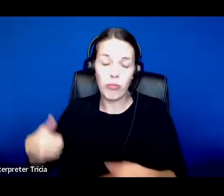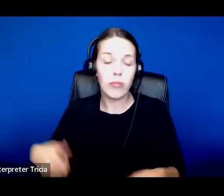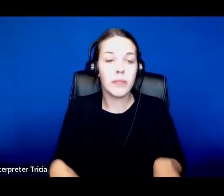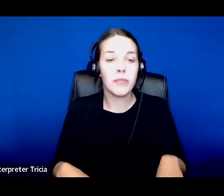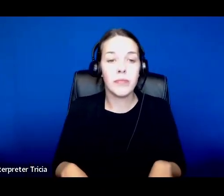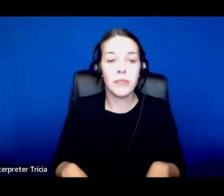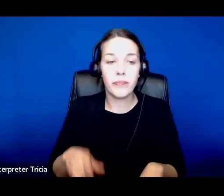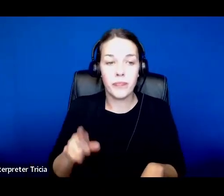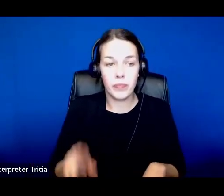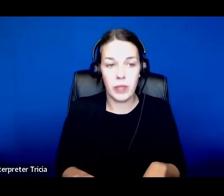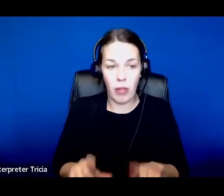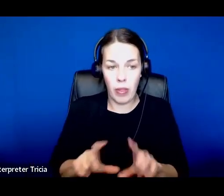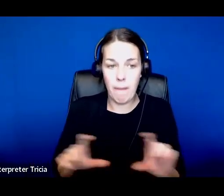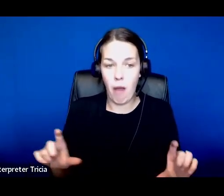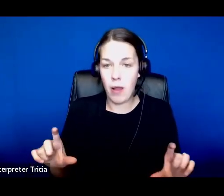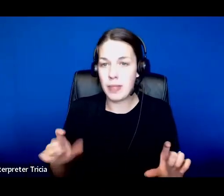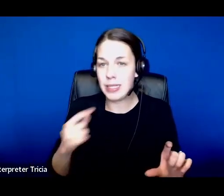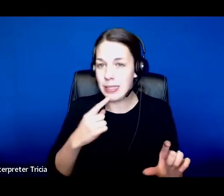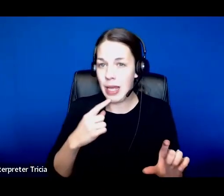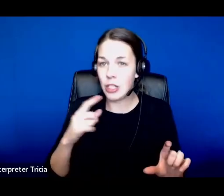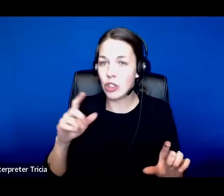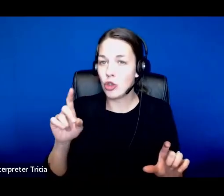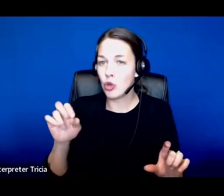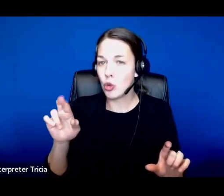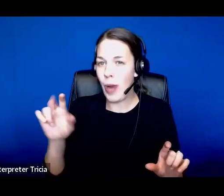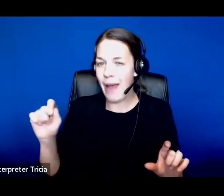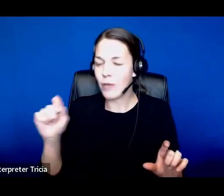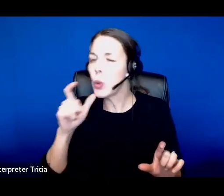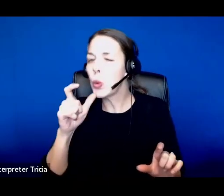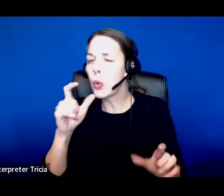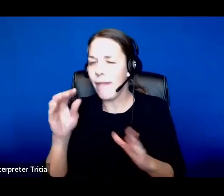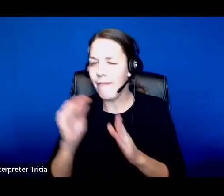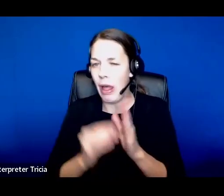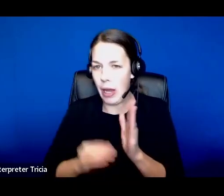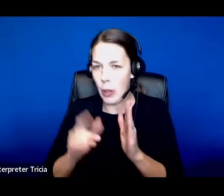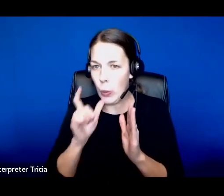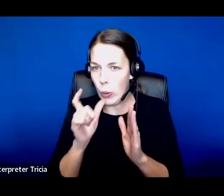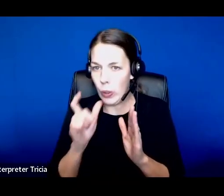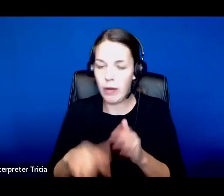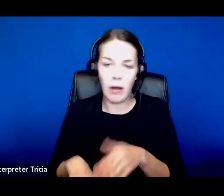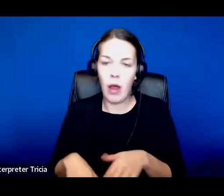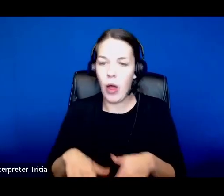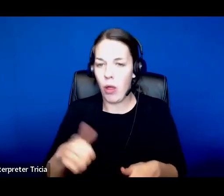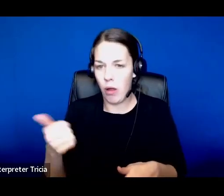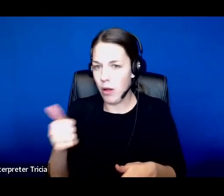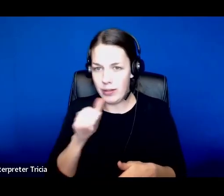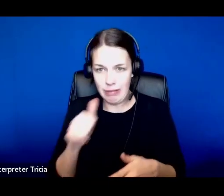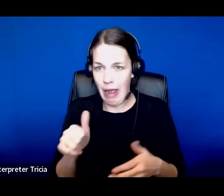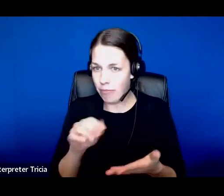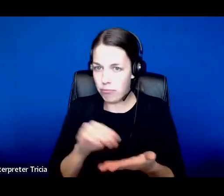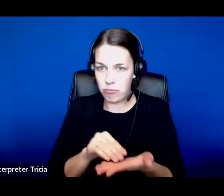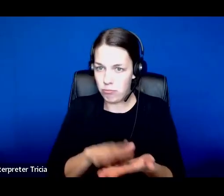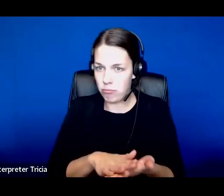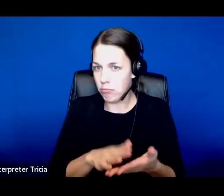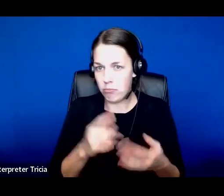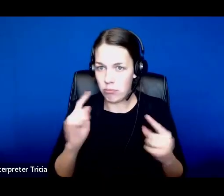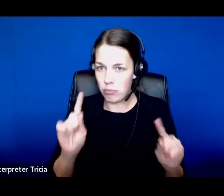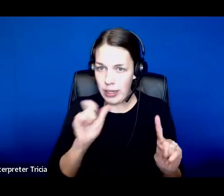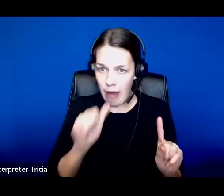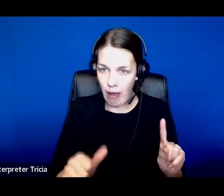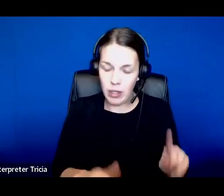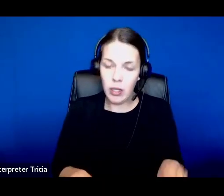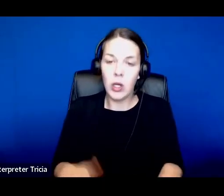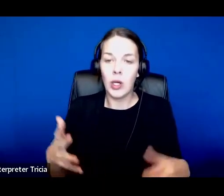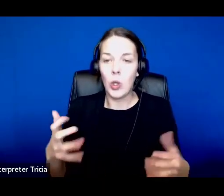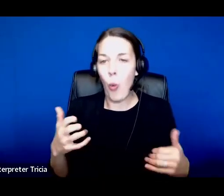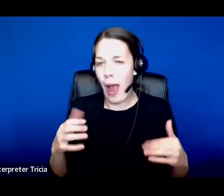this instrument was drafted by. You have to put whoever fill it in there, because otherwise it's not going to be recordable. And you want it to be